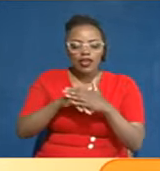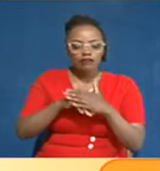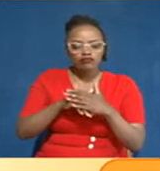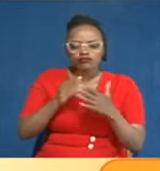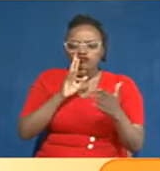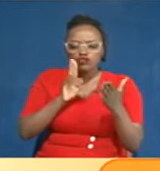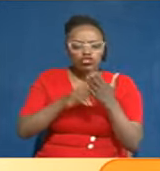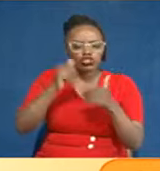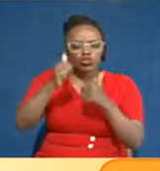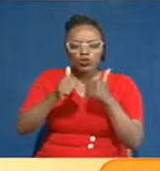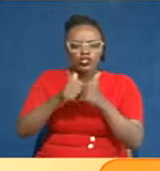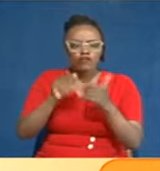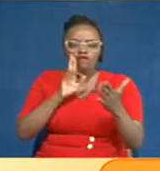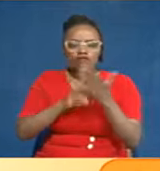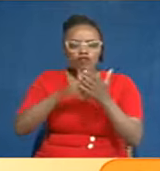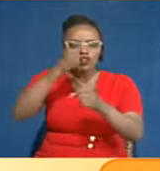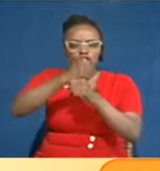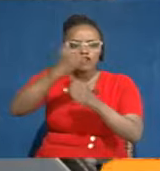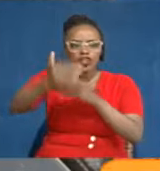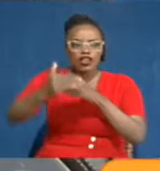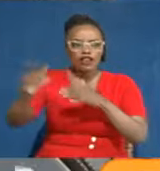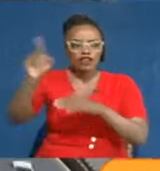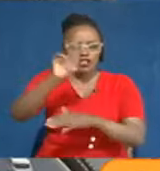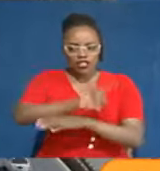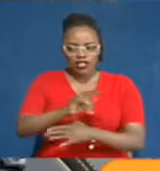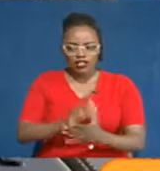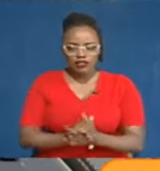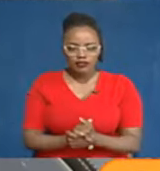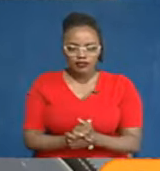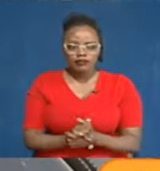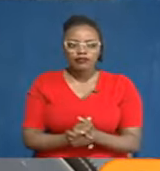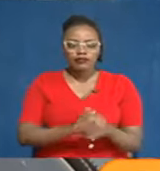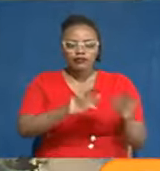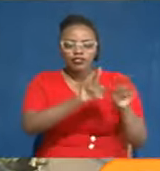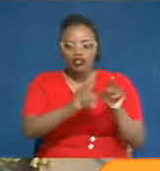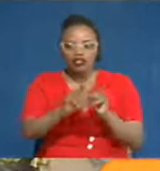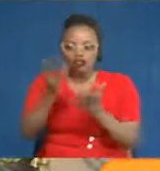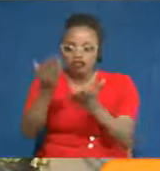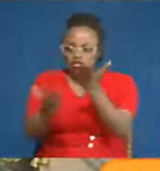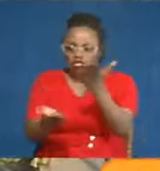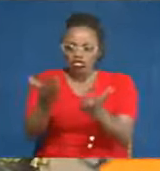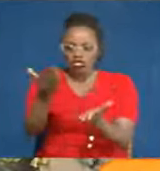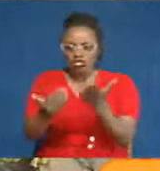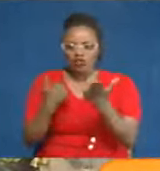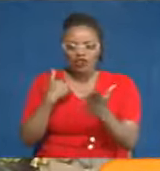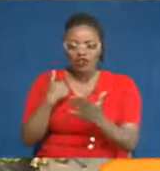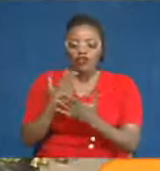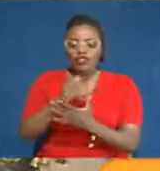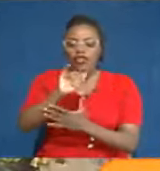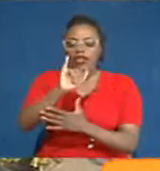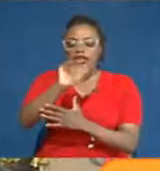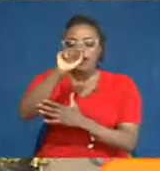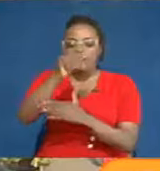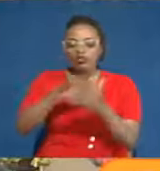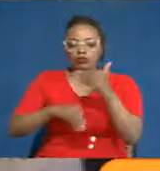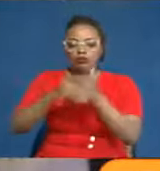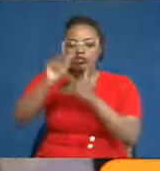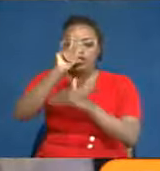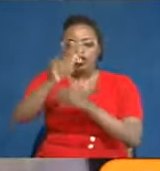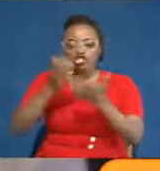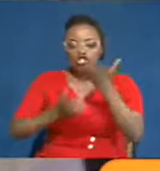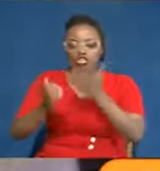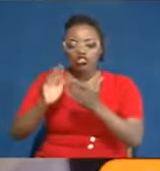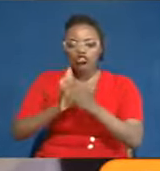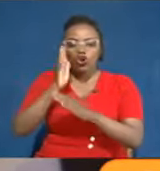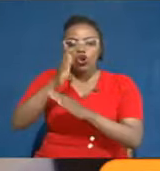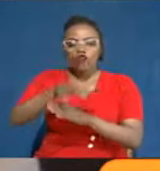the work that we are actually doing on a day-to-day basis. It is estimated that artificial intelligence could increase the region's economy by